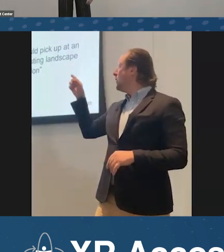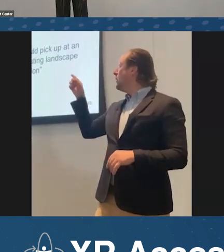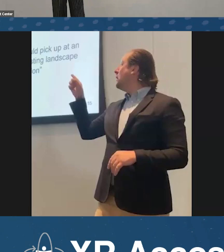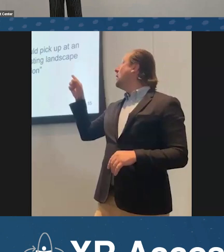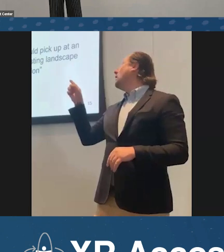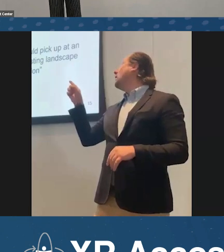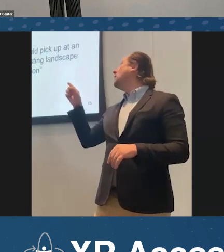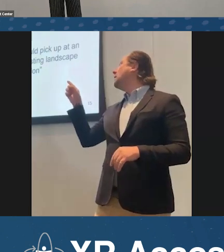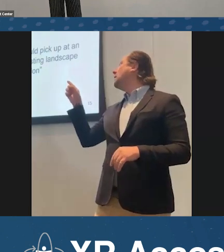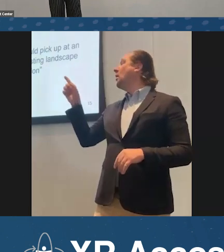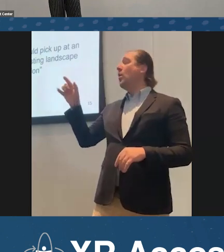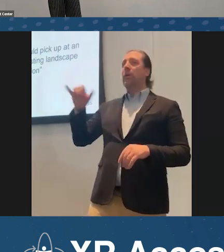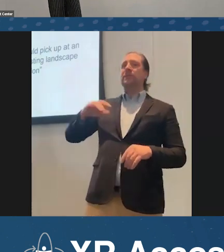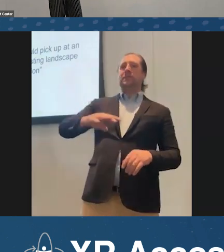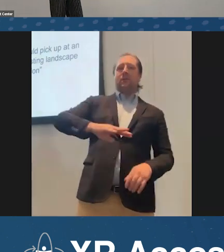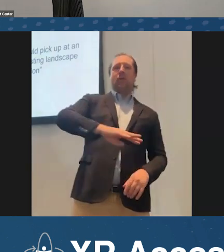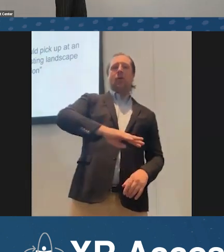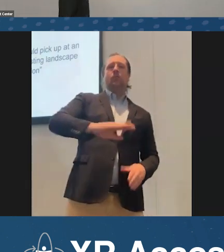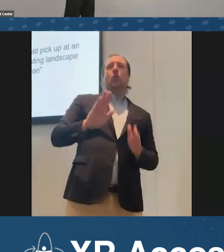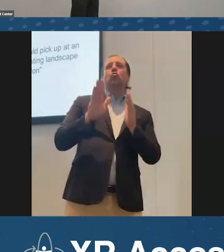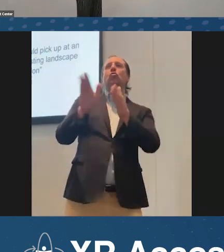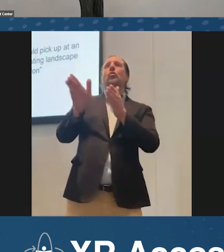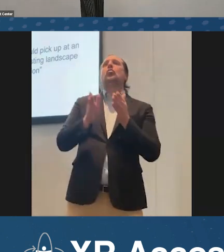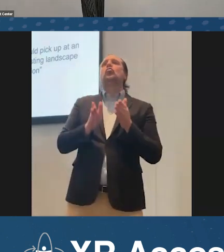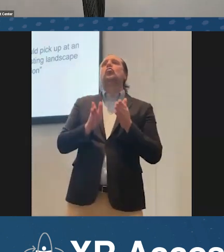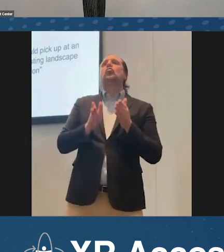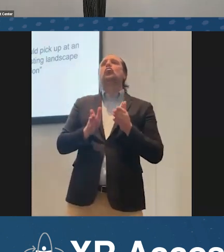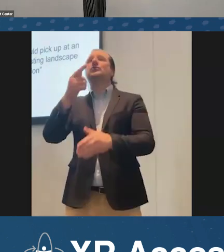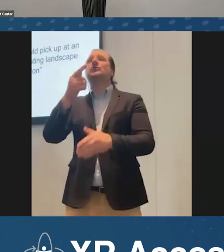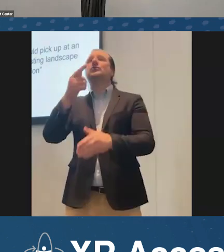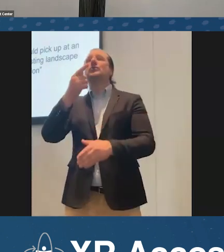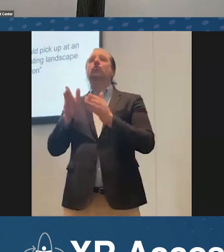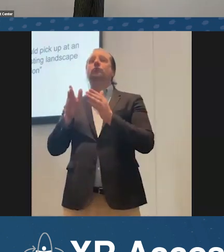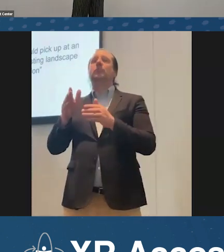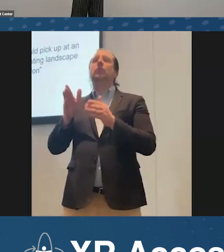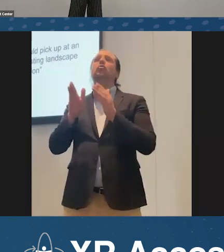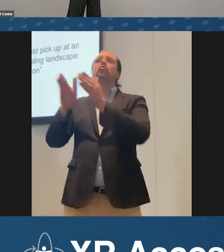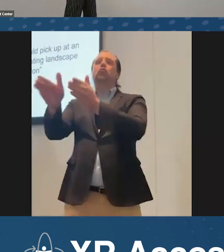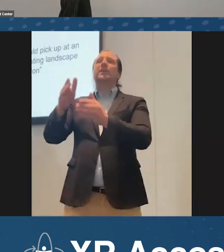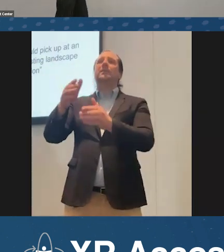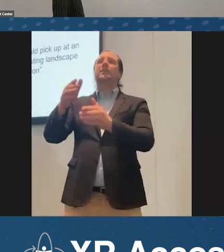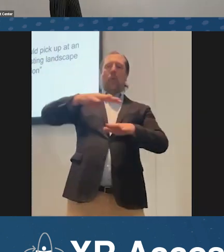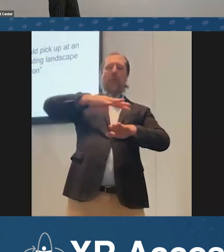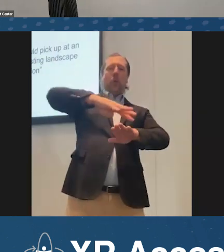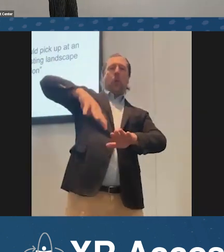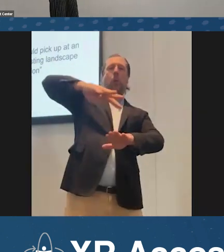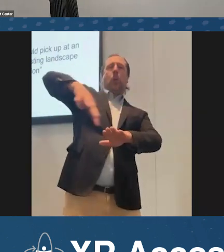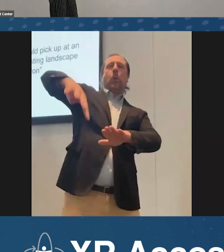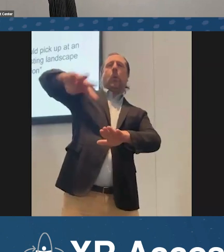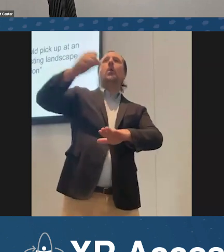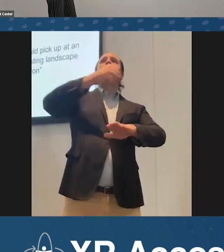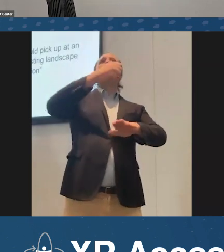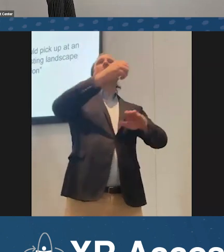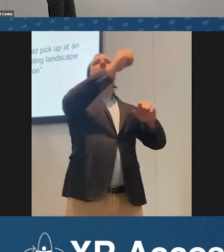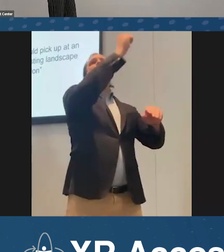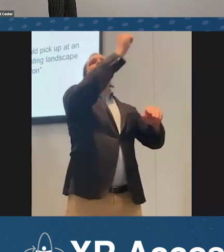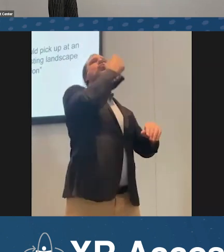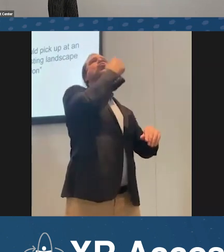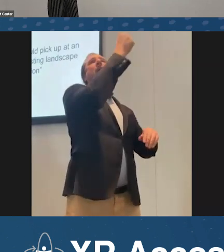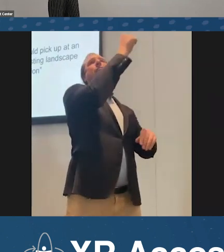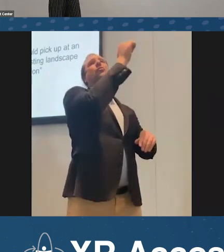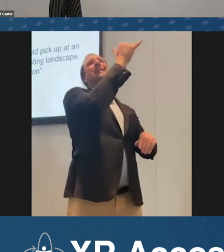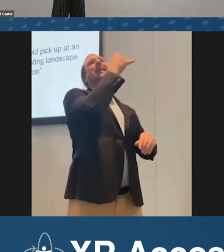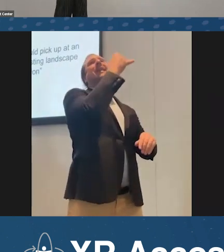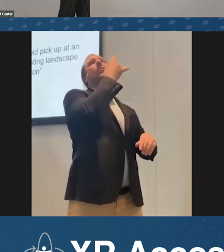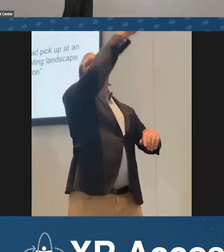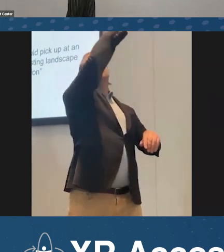photo of a crosswalk at an intersection with red traffic lights hanging over empty streets. And the participants stated that they wanted to see what